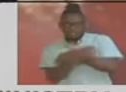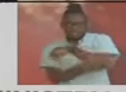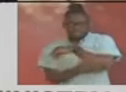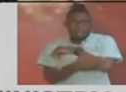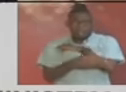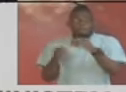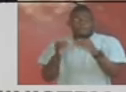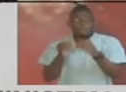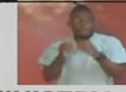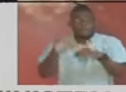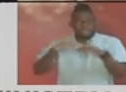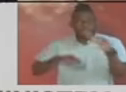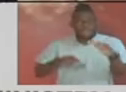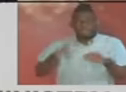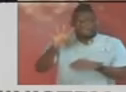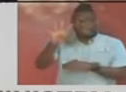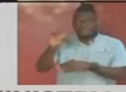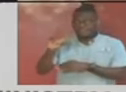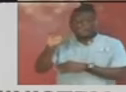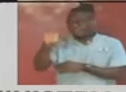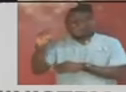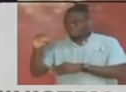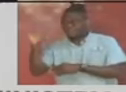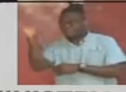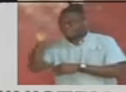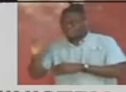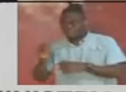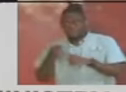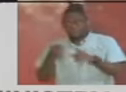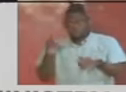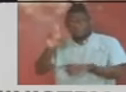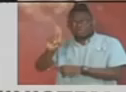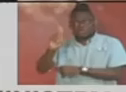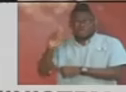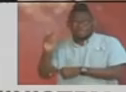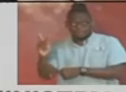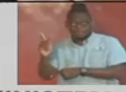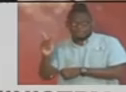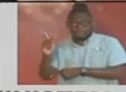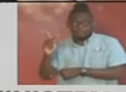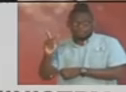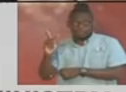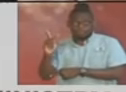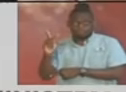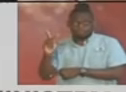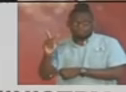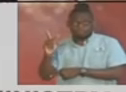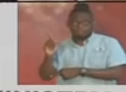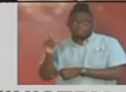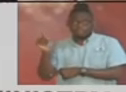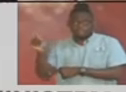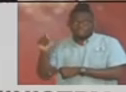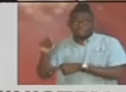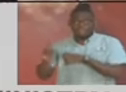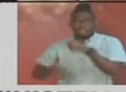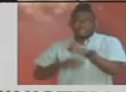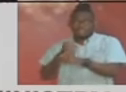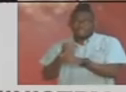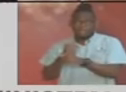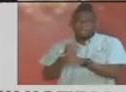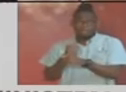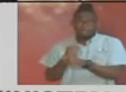of that of the cases in the UK are due to the UK variant. So we want to make sure